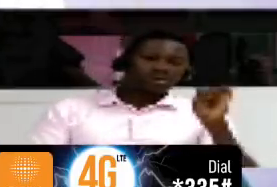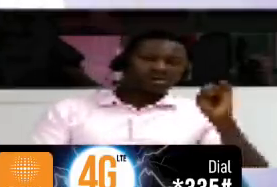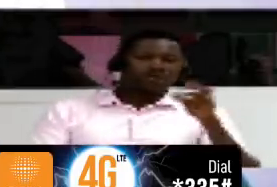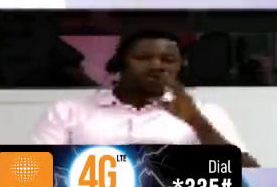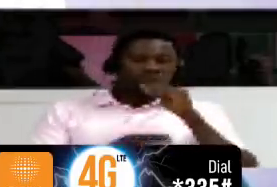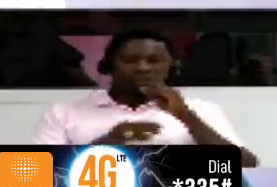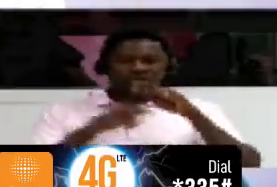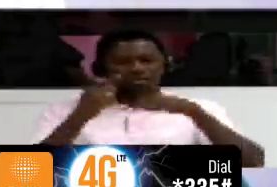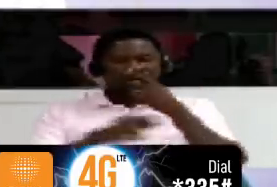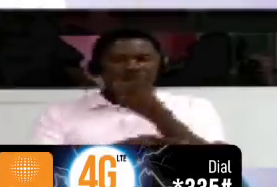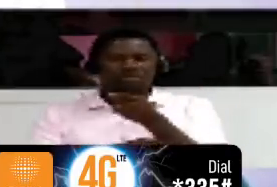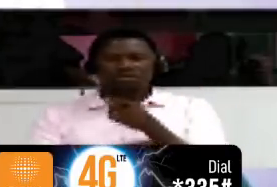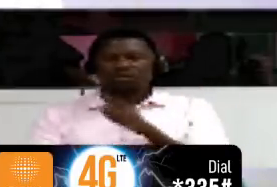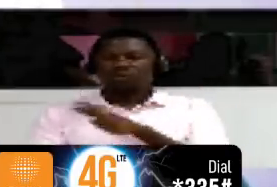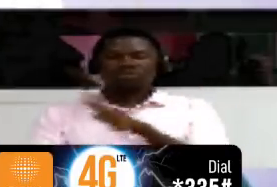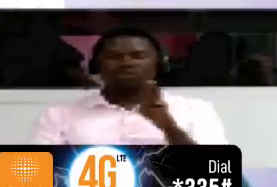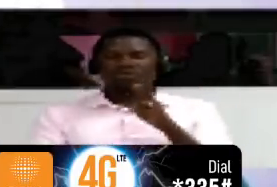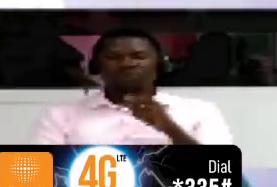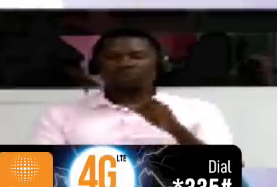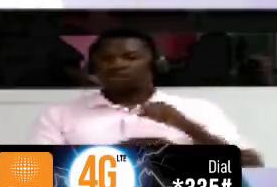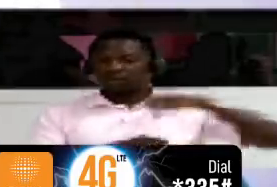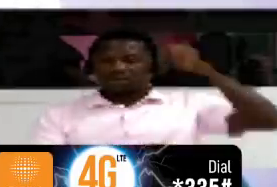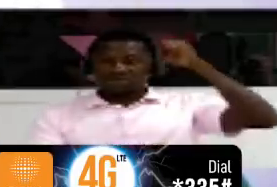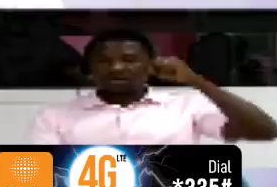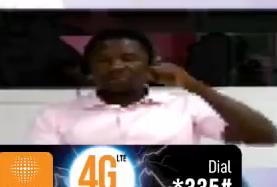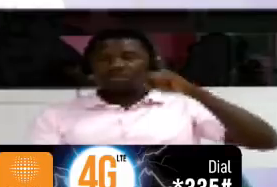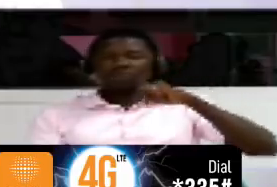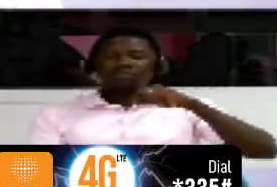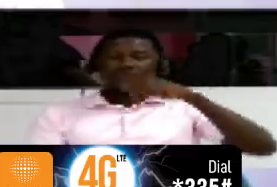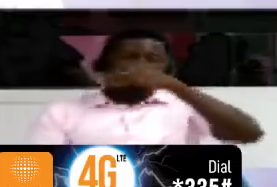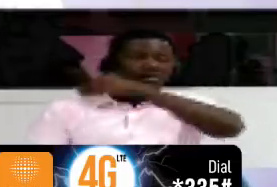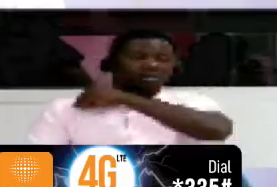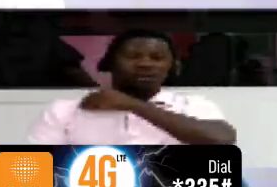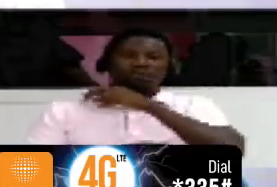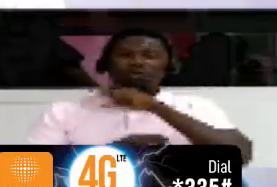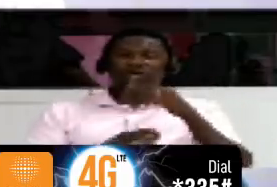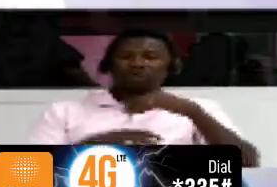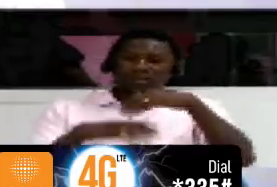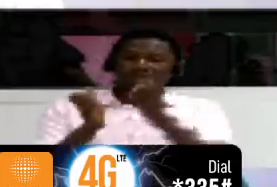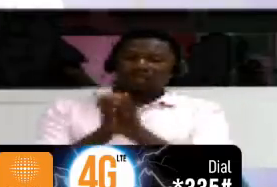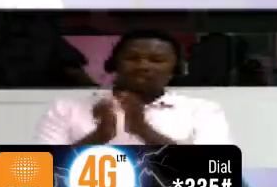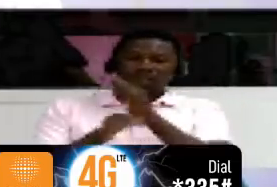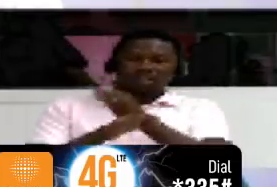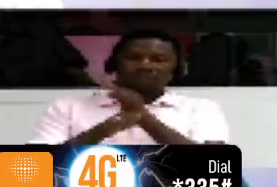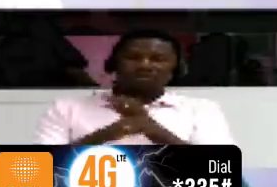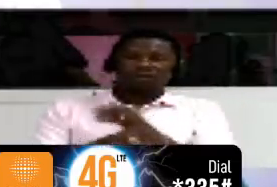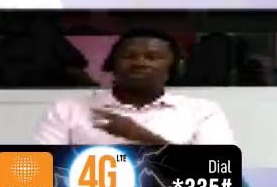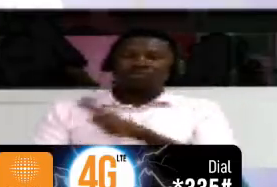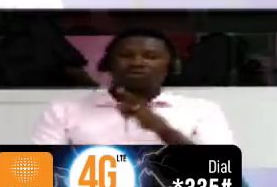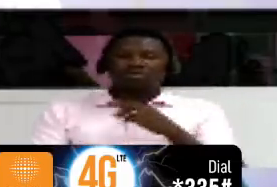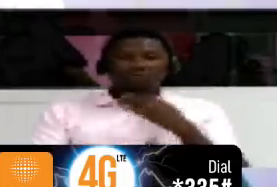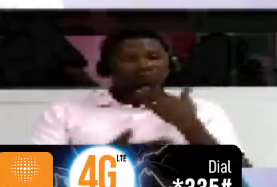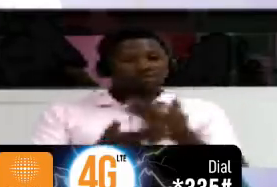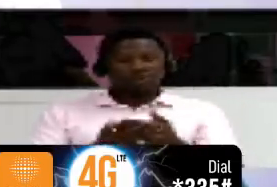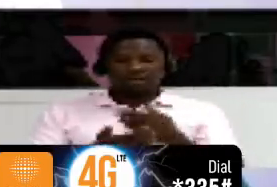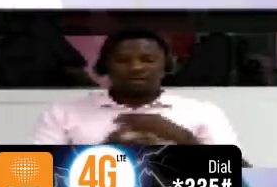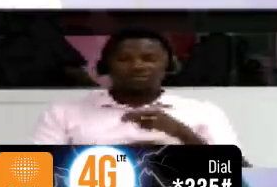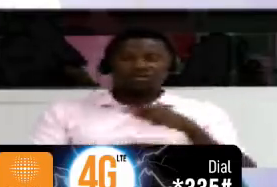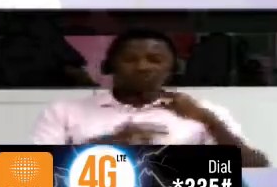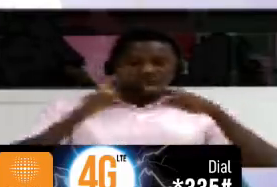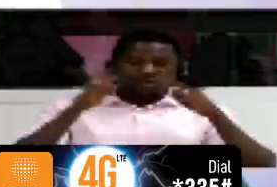nor either the senior master or the class teacher. We didn't want that story to be